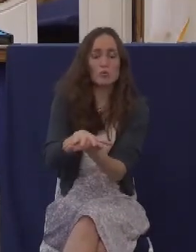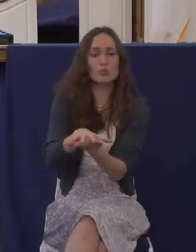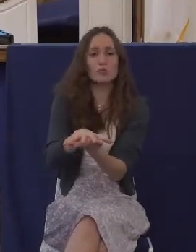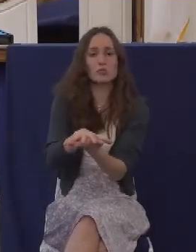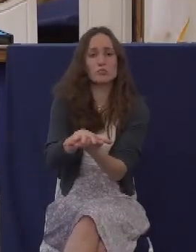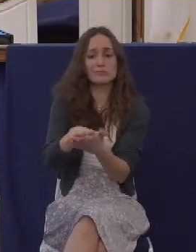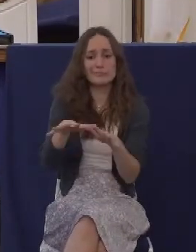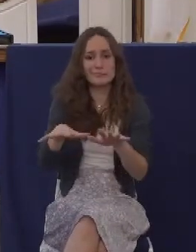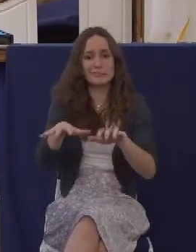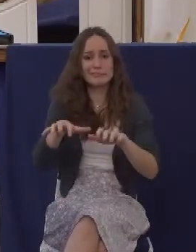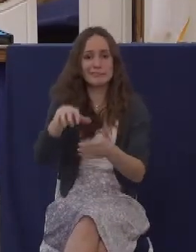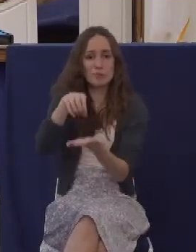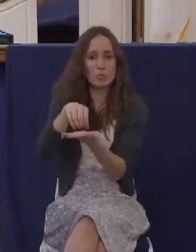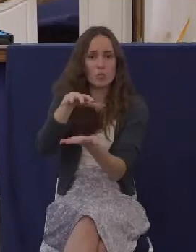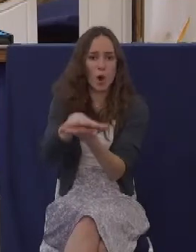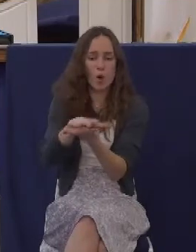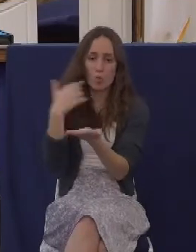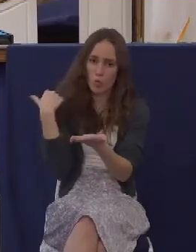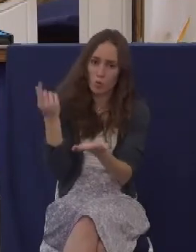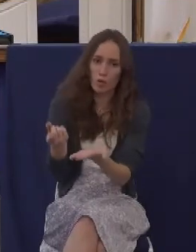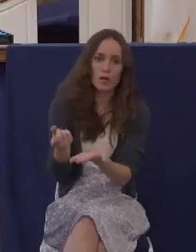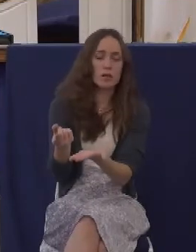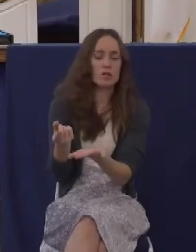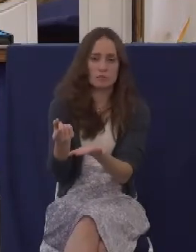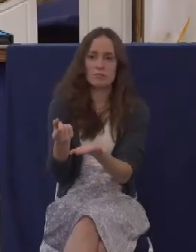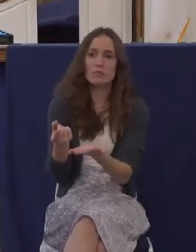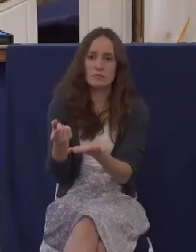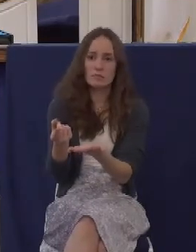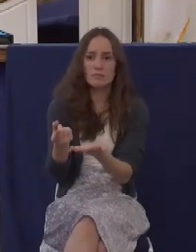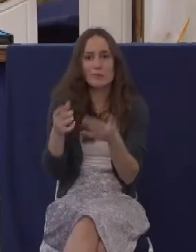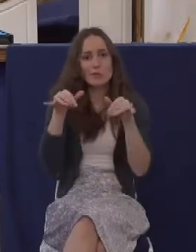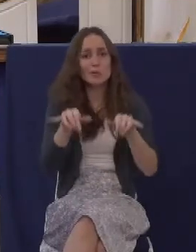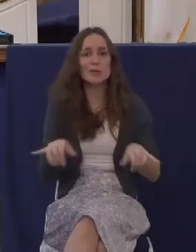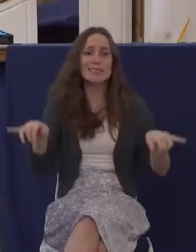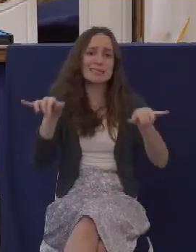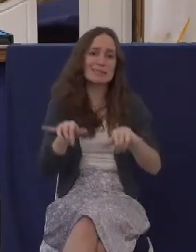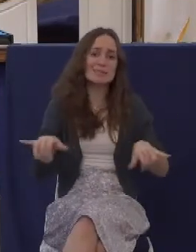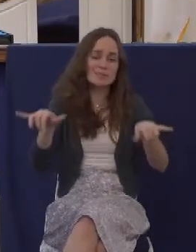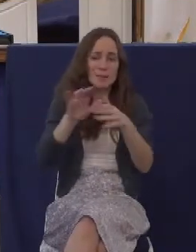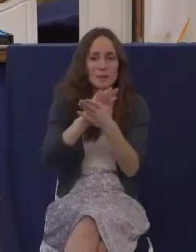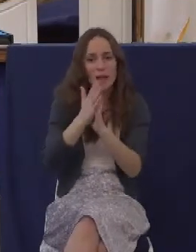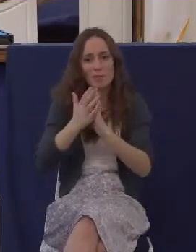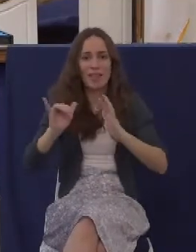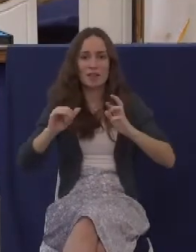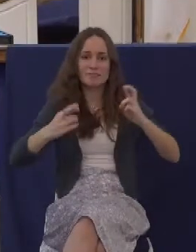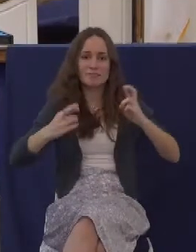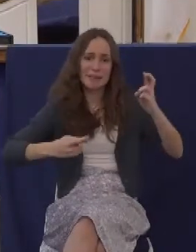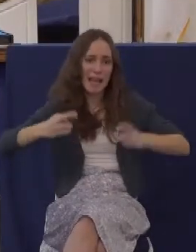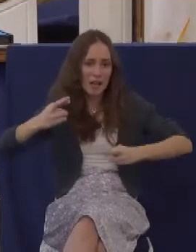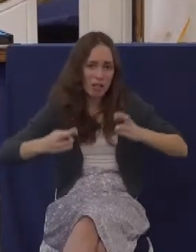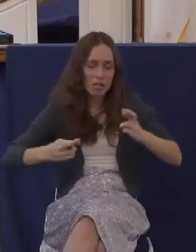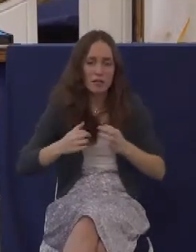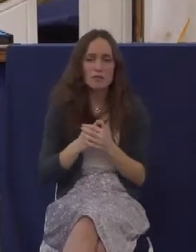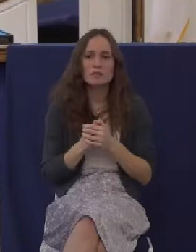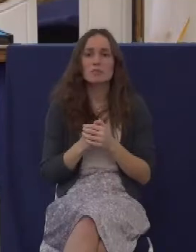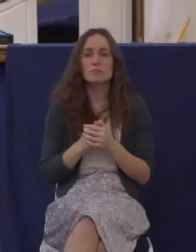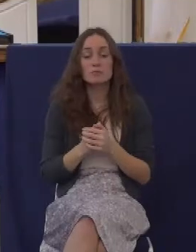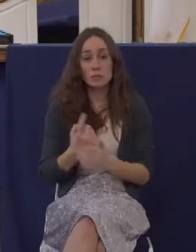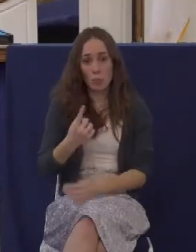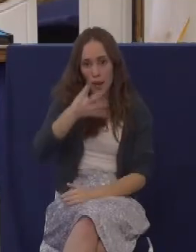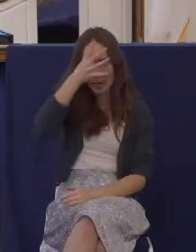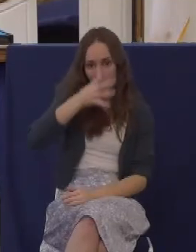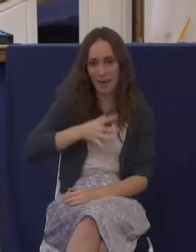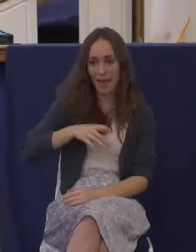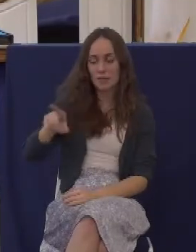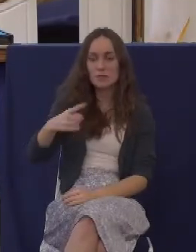repetitious that it really was very mechanical. It was Robert Cook who said, all of us have